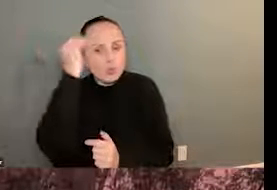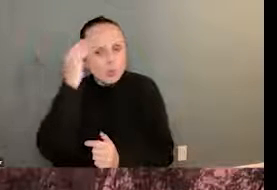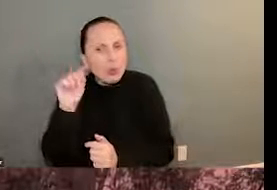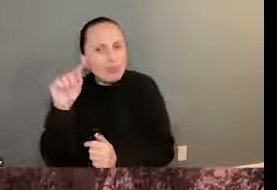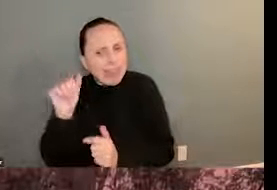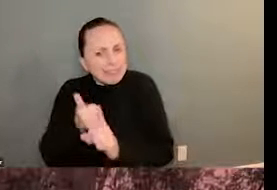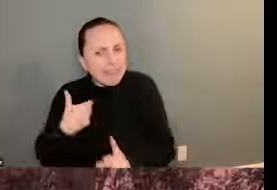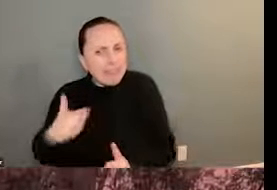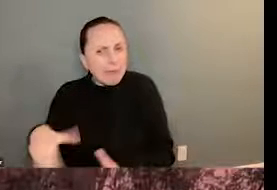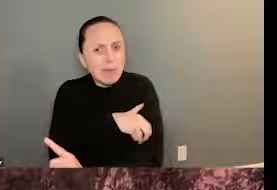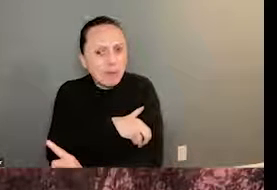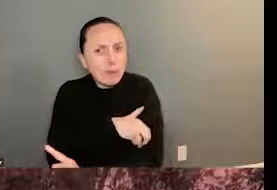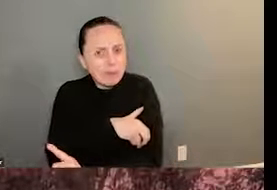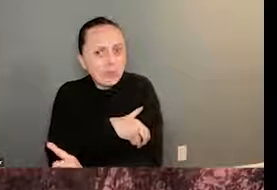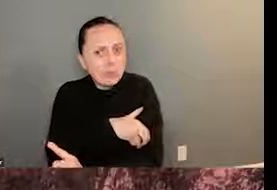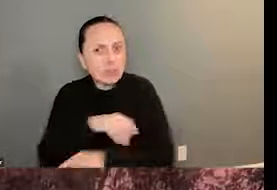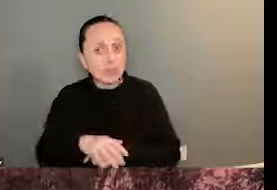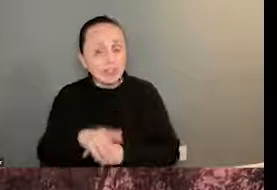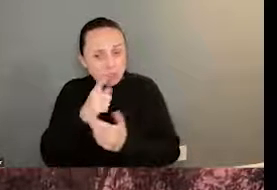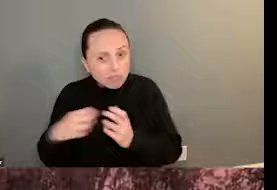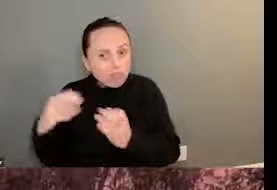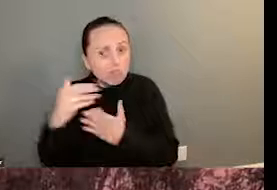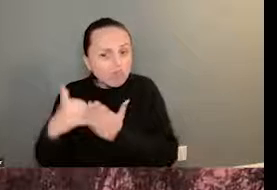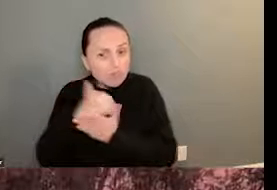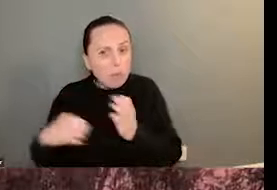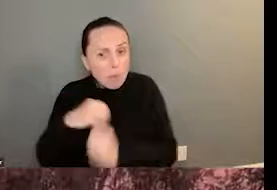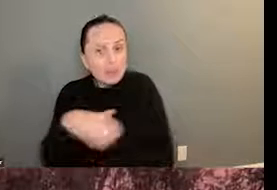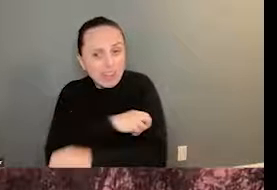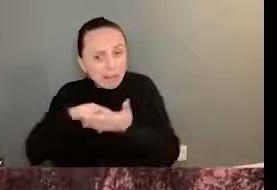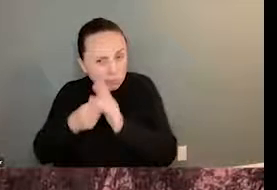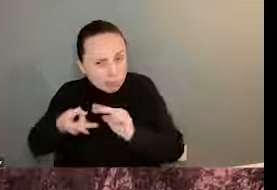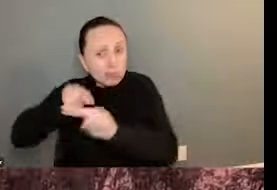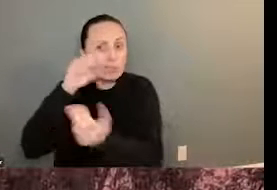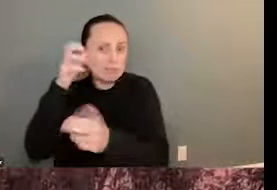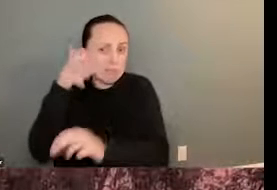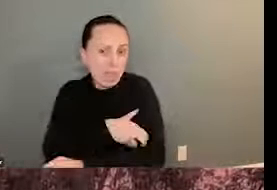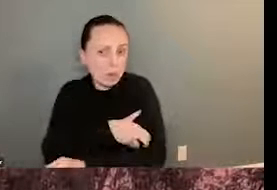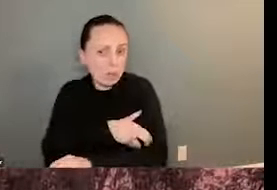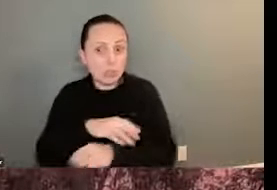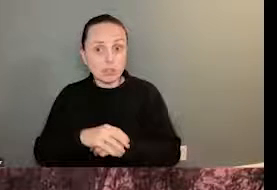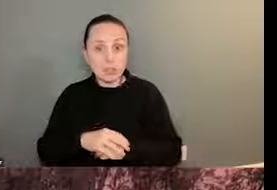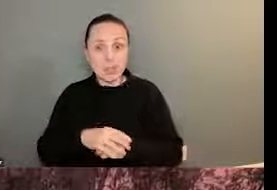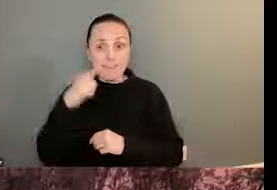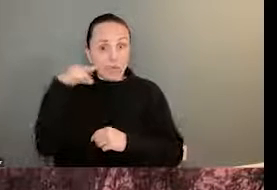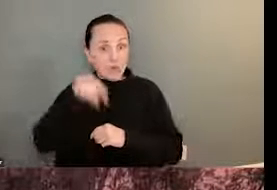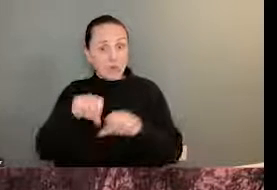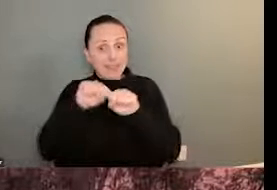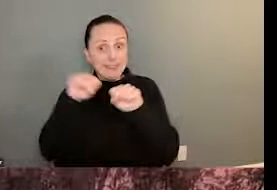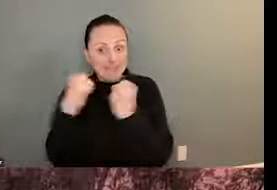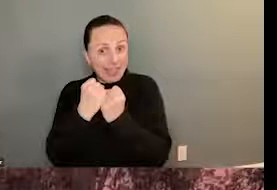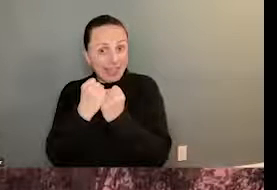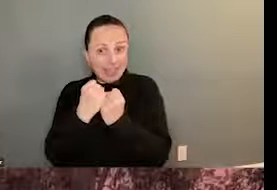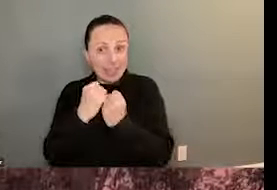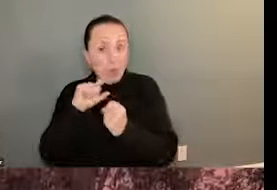power. And the more data you have, the more power you have, especially in a society that only gives